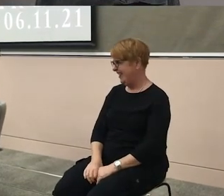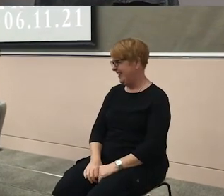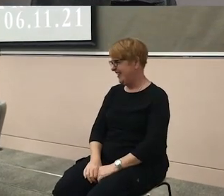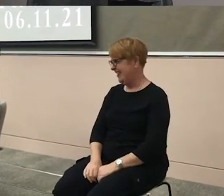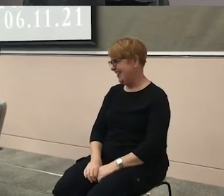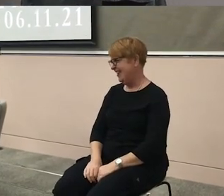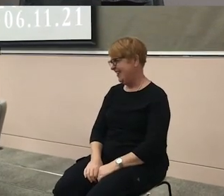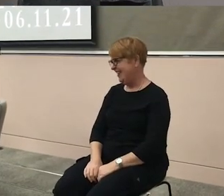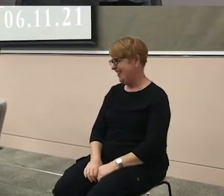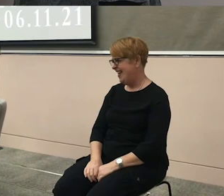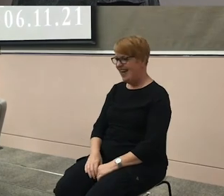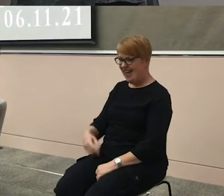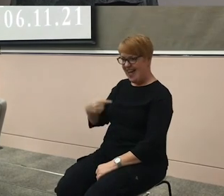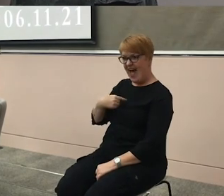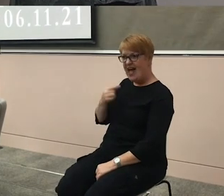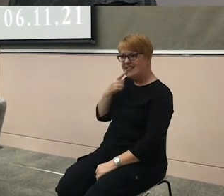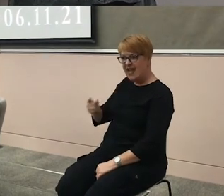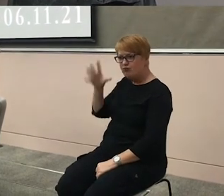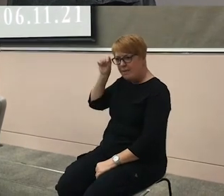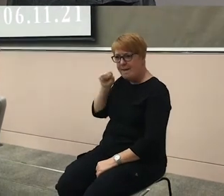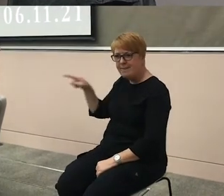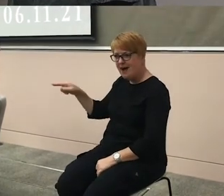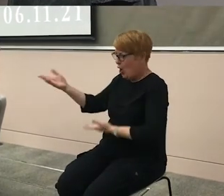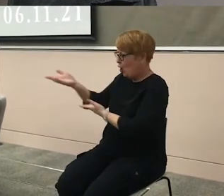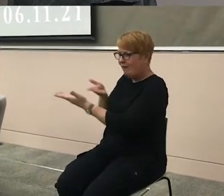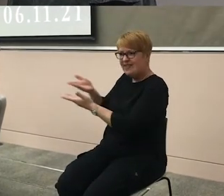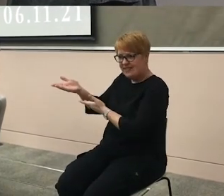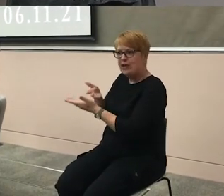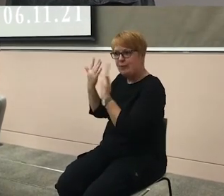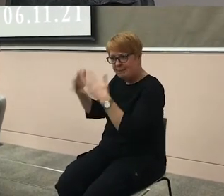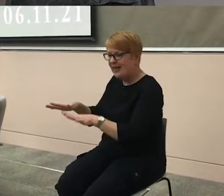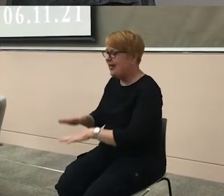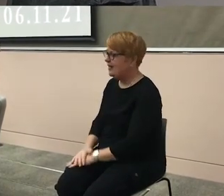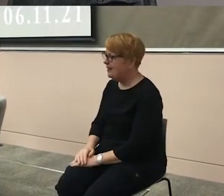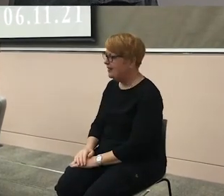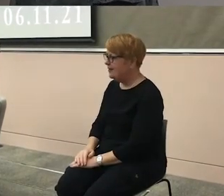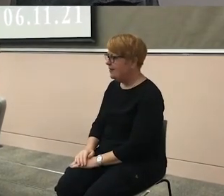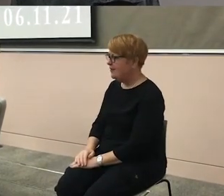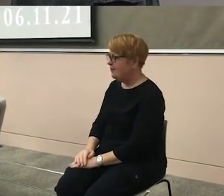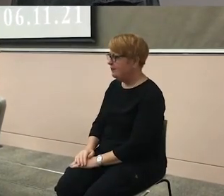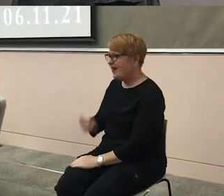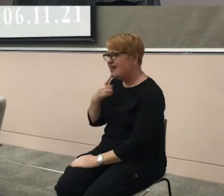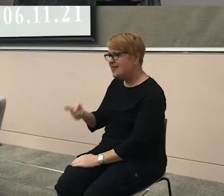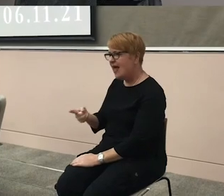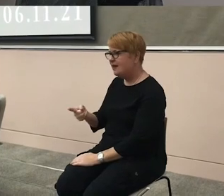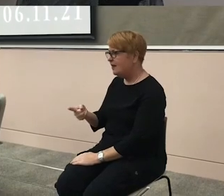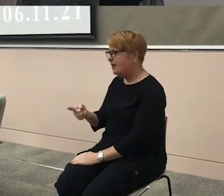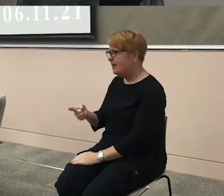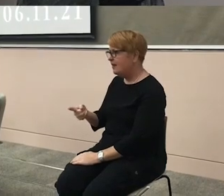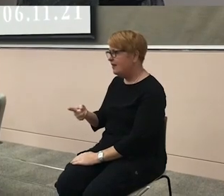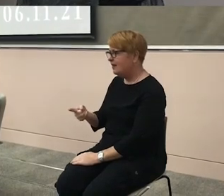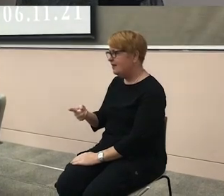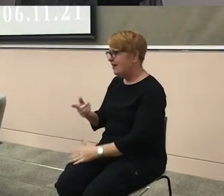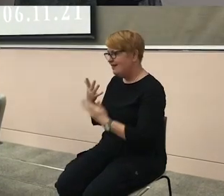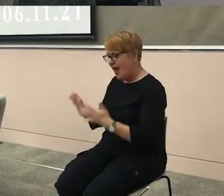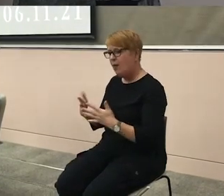I was saying, do you remember one of the conversations I was talking to you about? Yeah. And we were saying, you know, and it's actually opened up me looking into